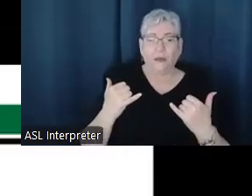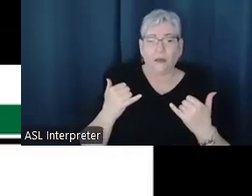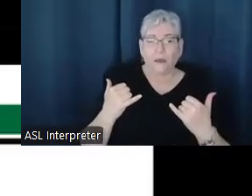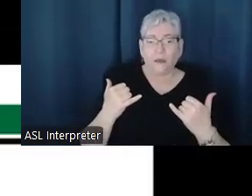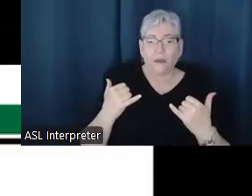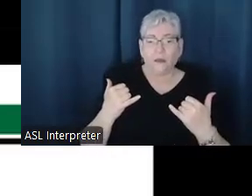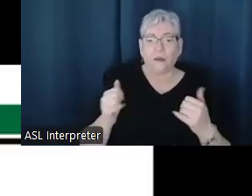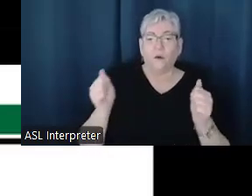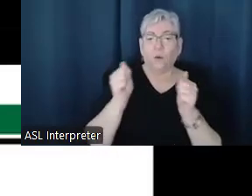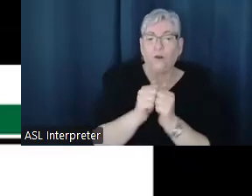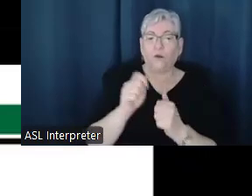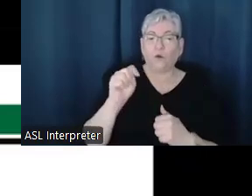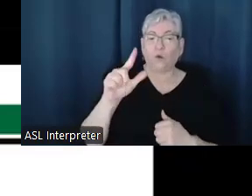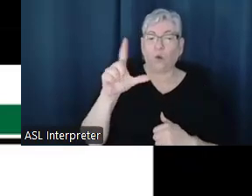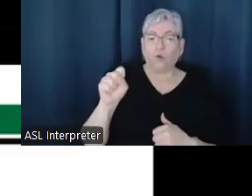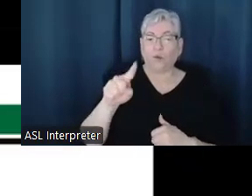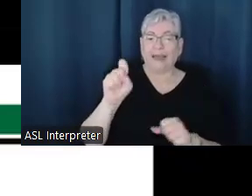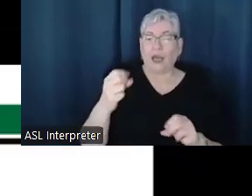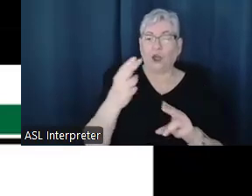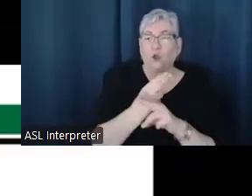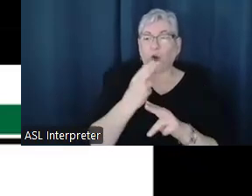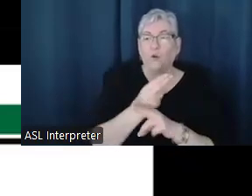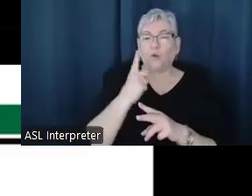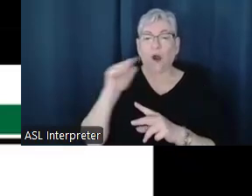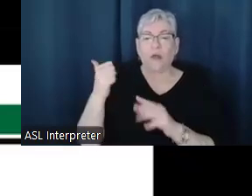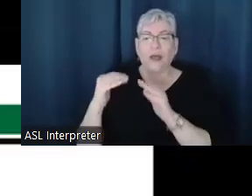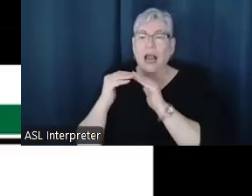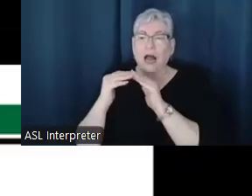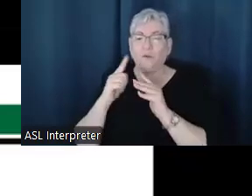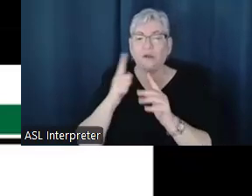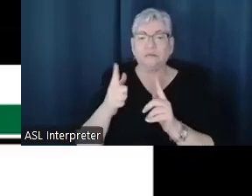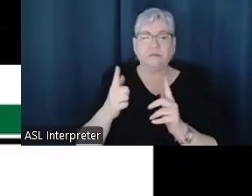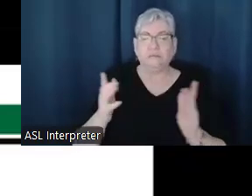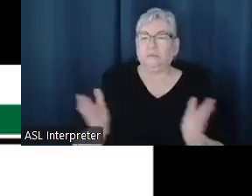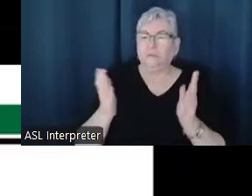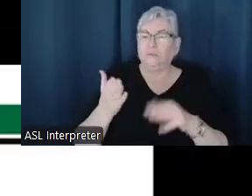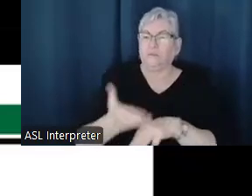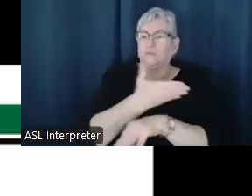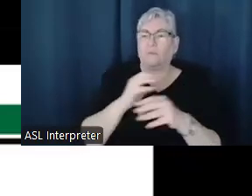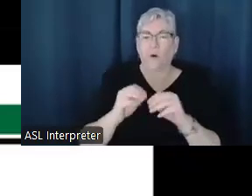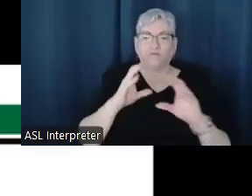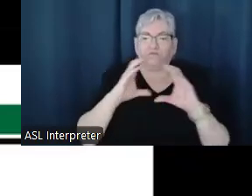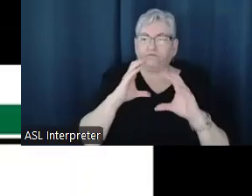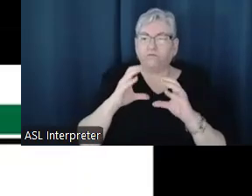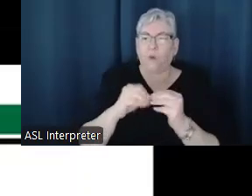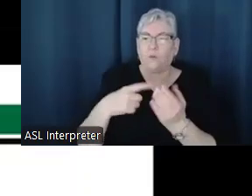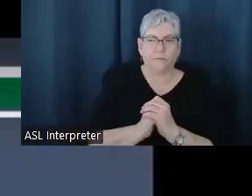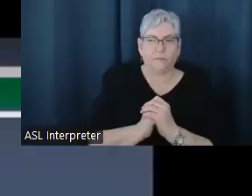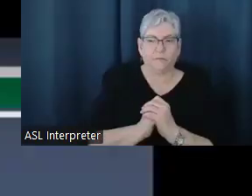tool that you can use with colleagues that will jumpstart you into more meaningful work with your youth. Go ahead.